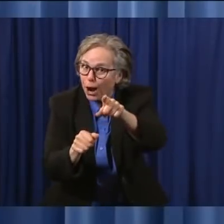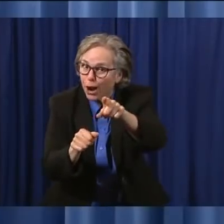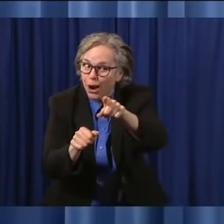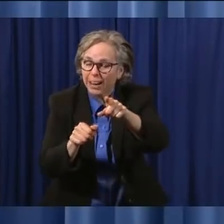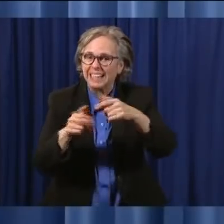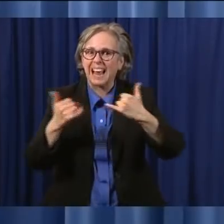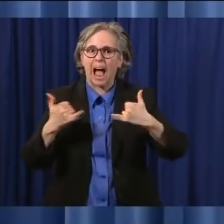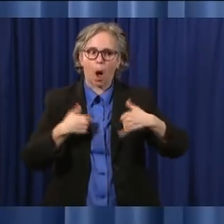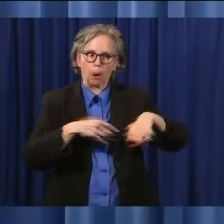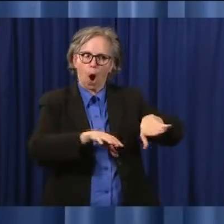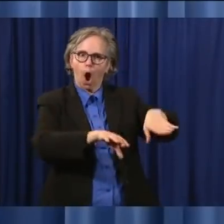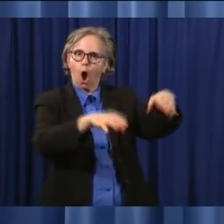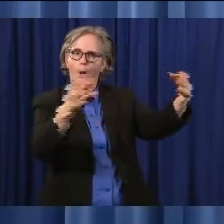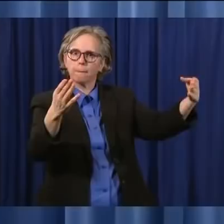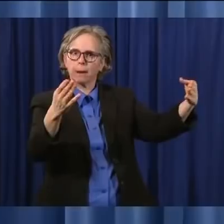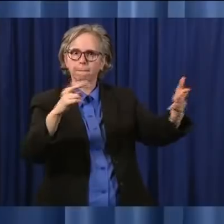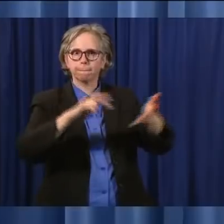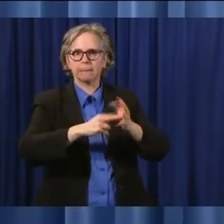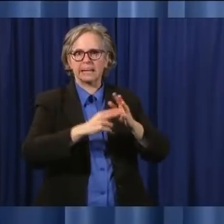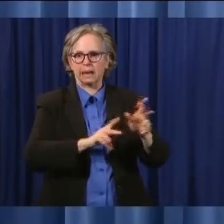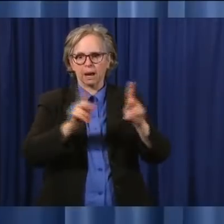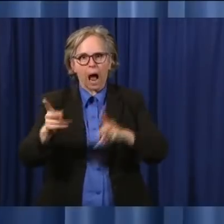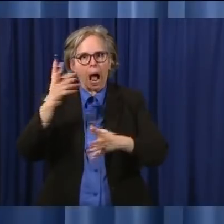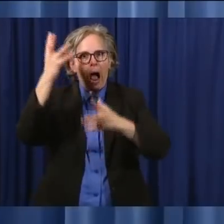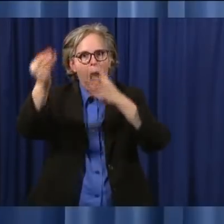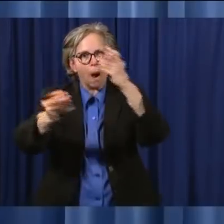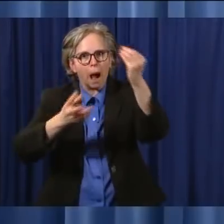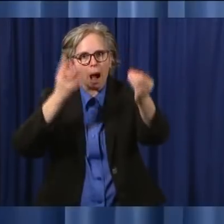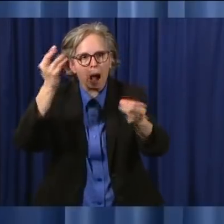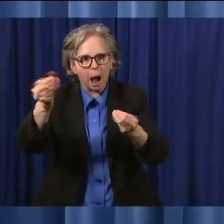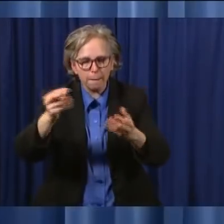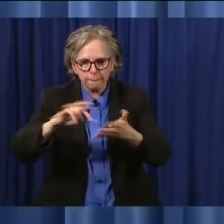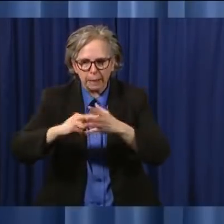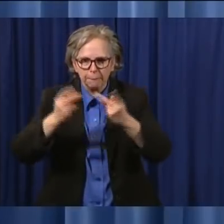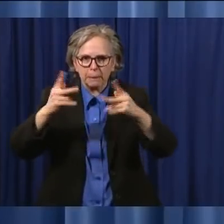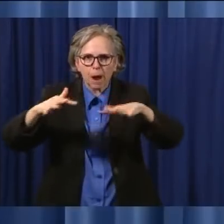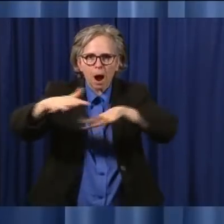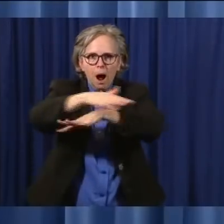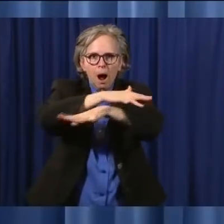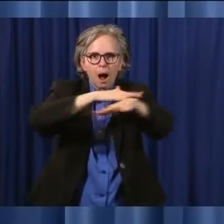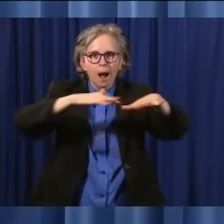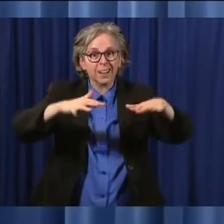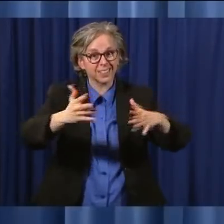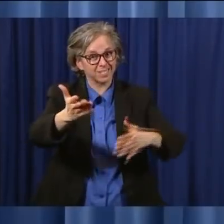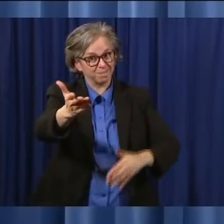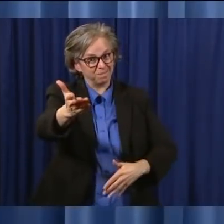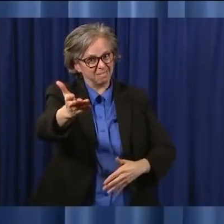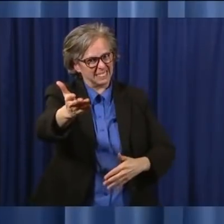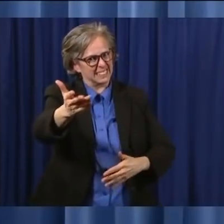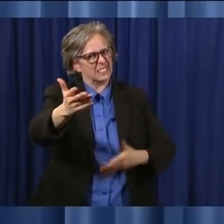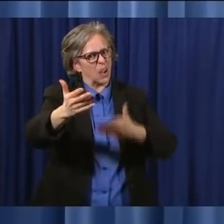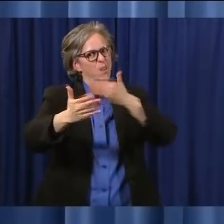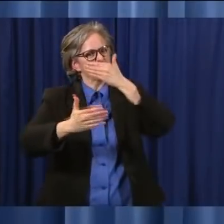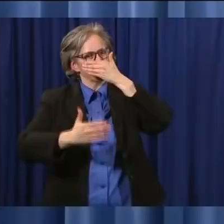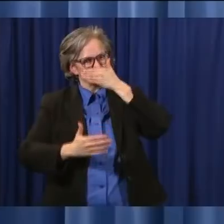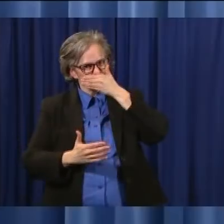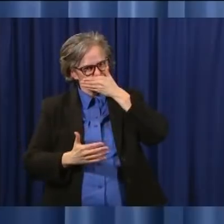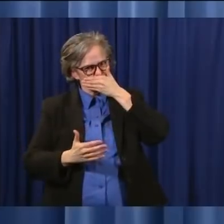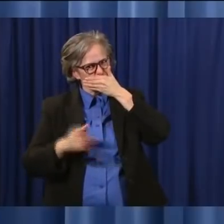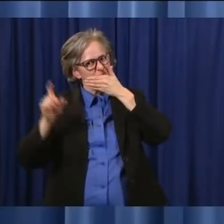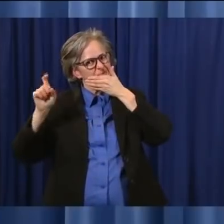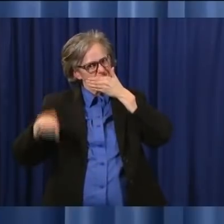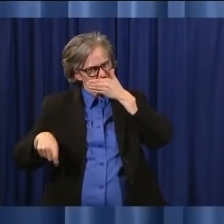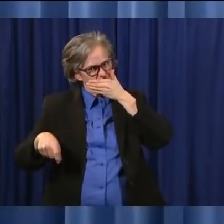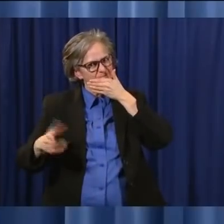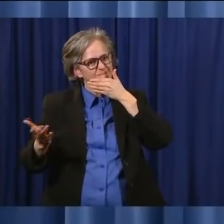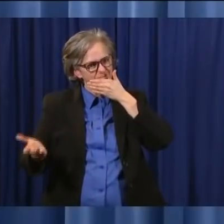So, the situation, John, is just a different situation today, but we will continue to monitor the numbers, as